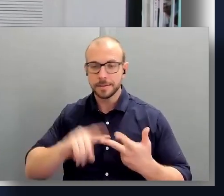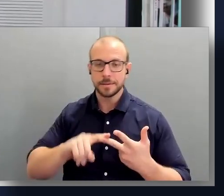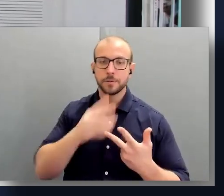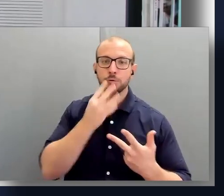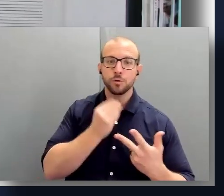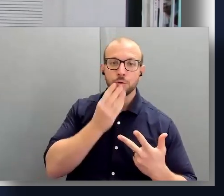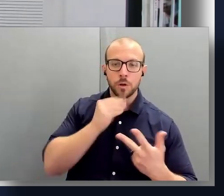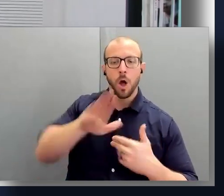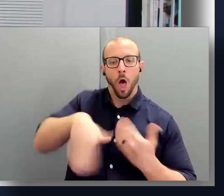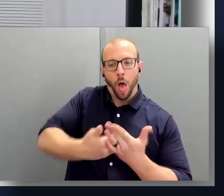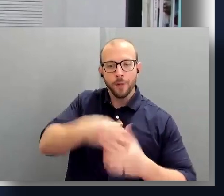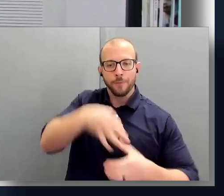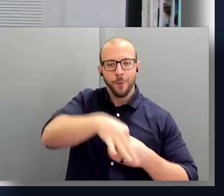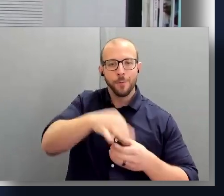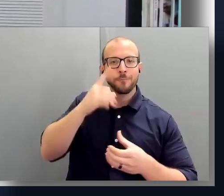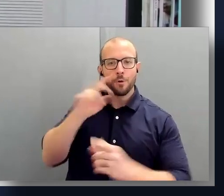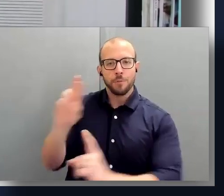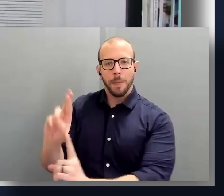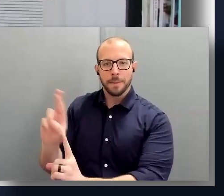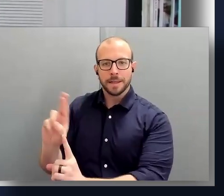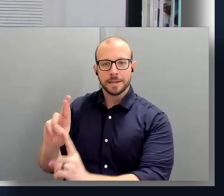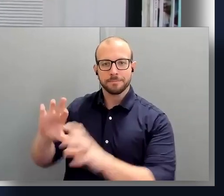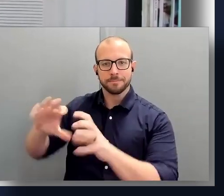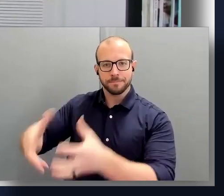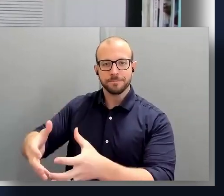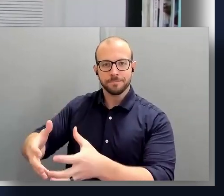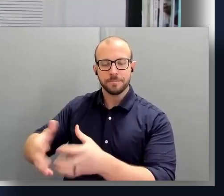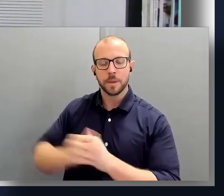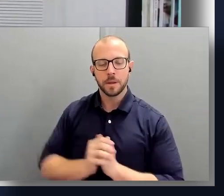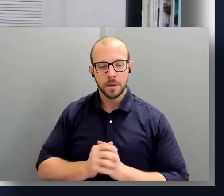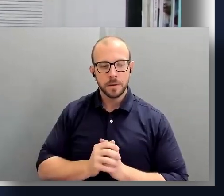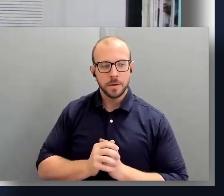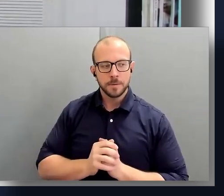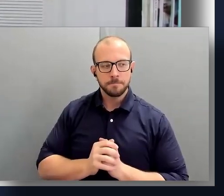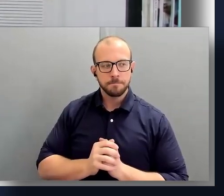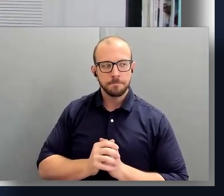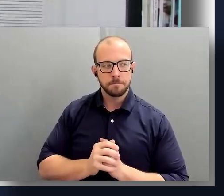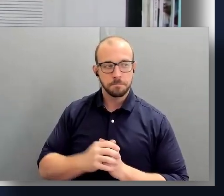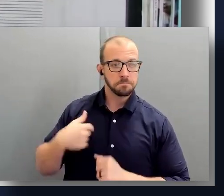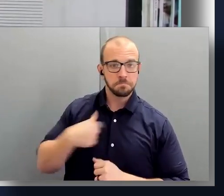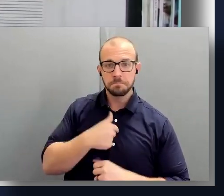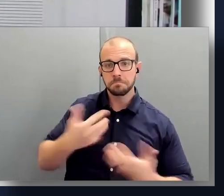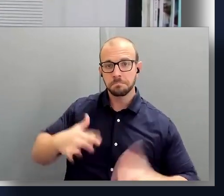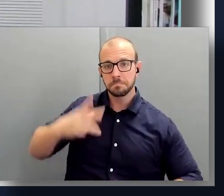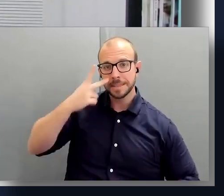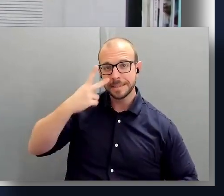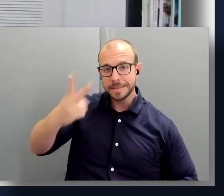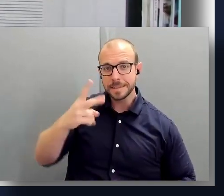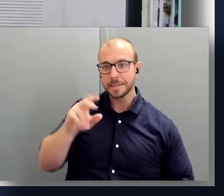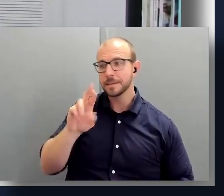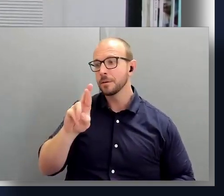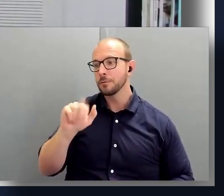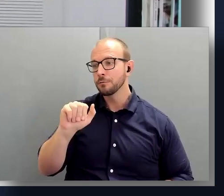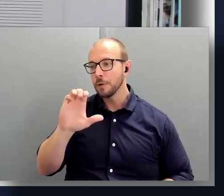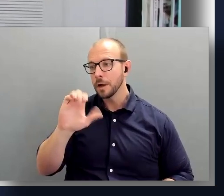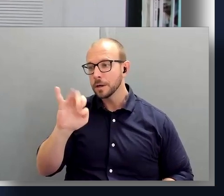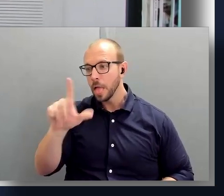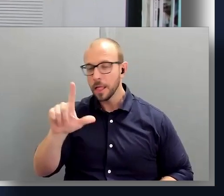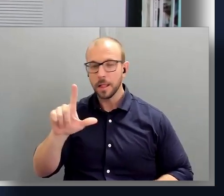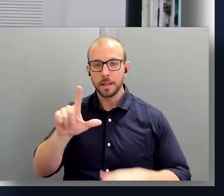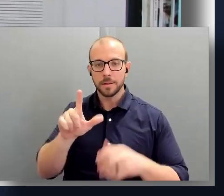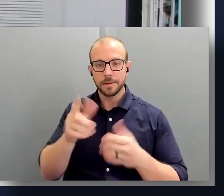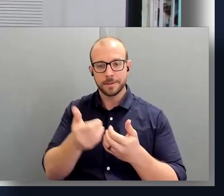a majority of them all vote for the Republican Party. So we have seen this